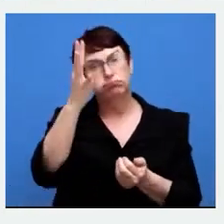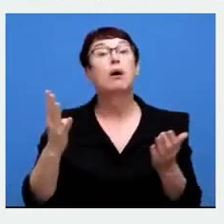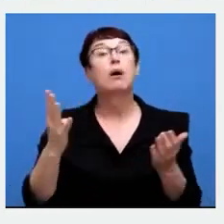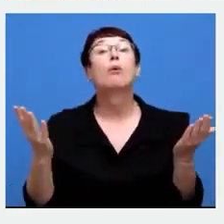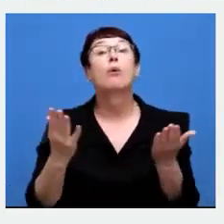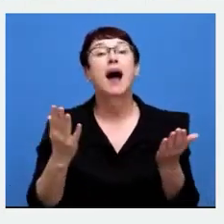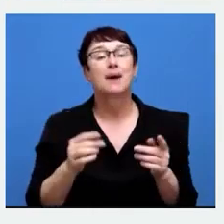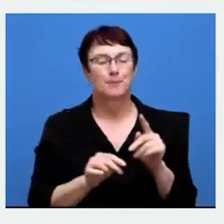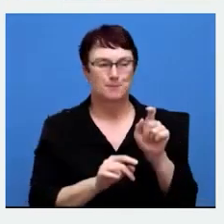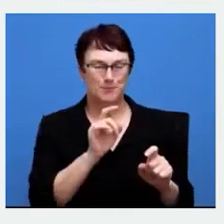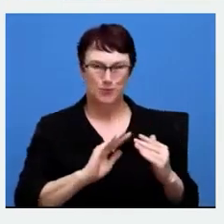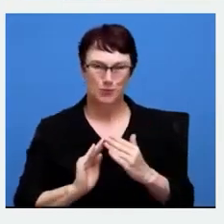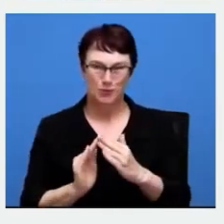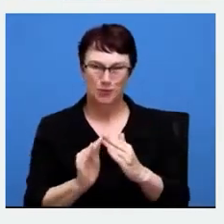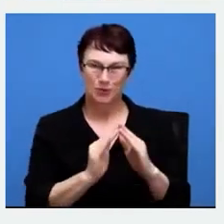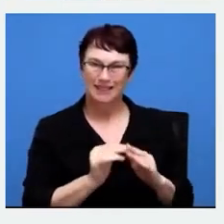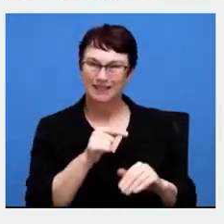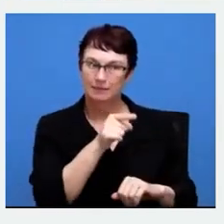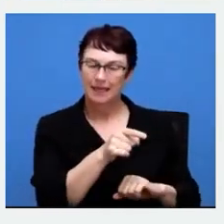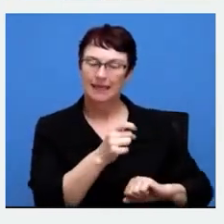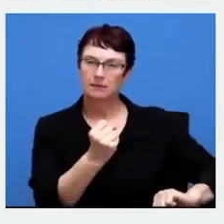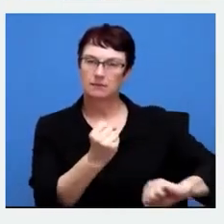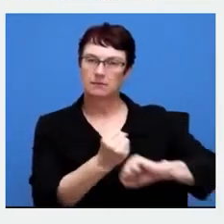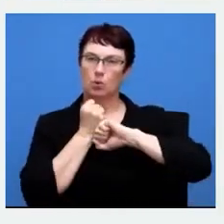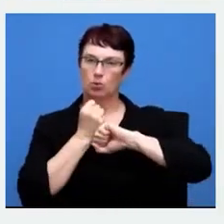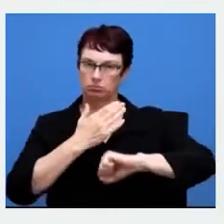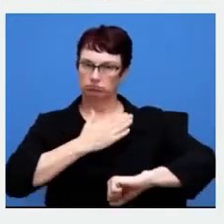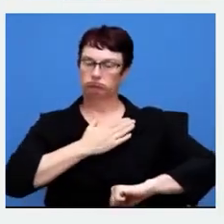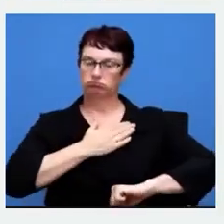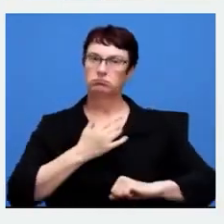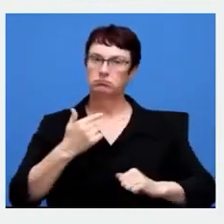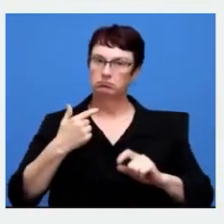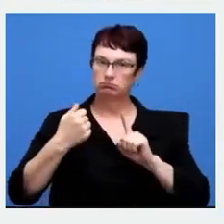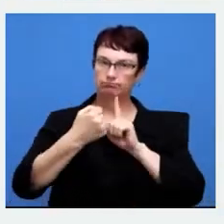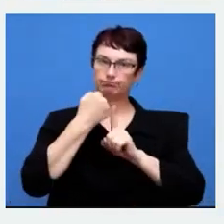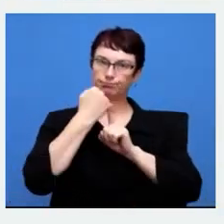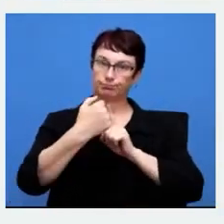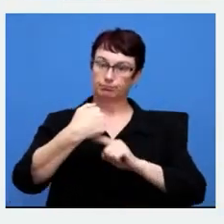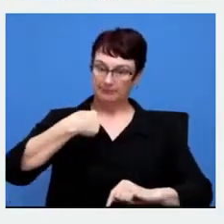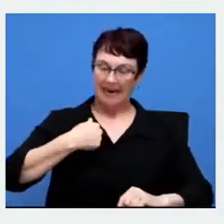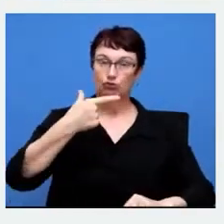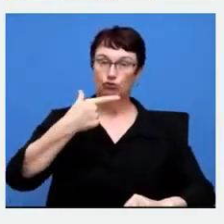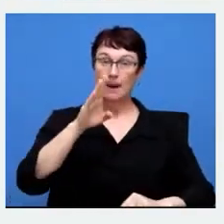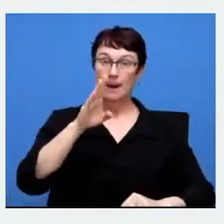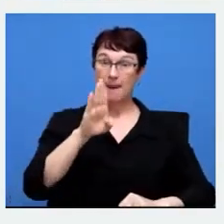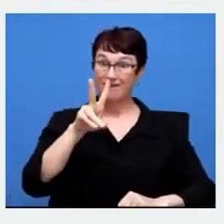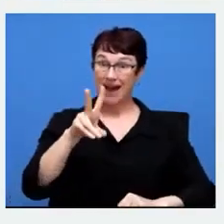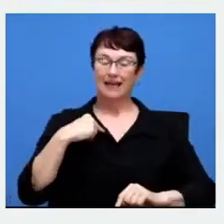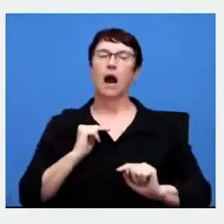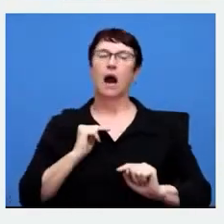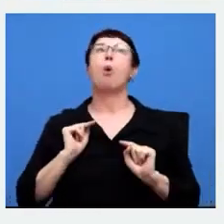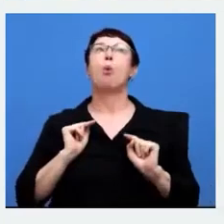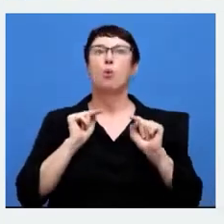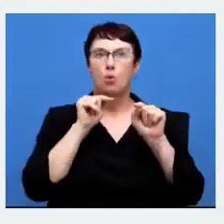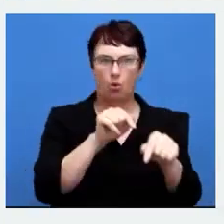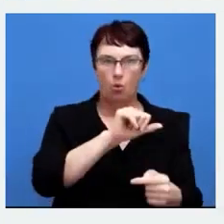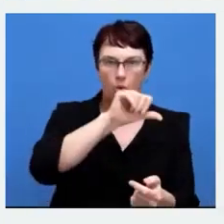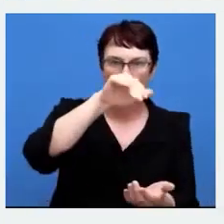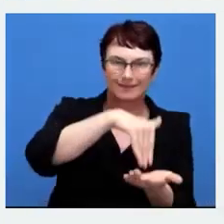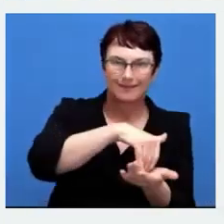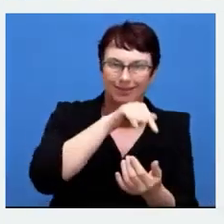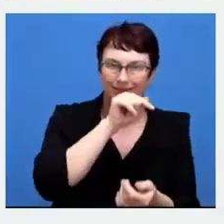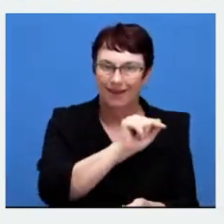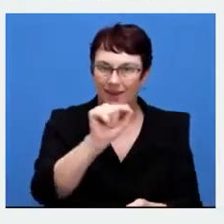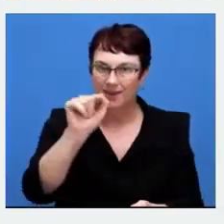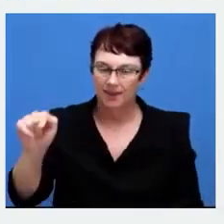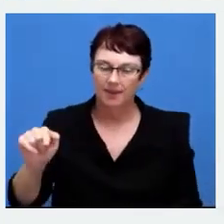supporting survivors. And as Azzurra was saying, another focus of the Atlas is the representation of women in urban